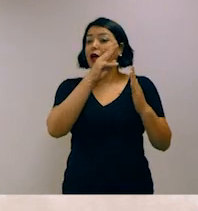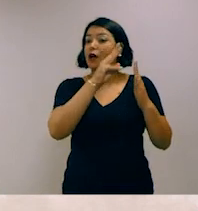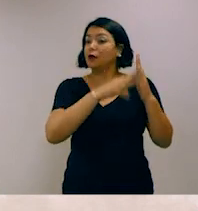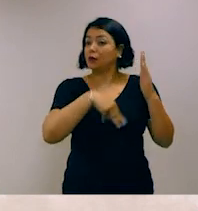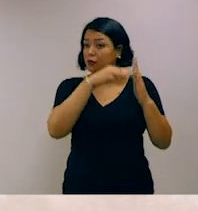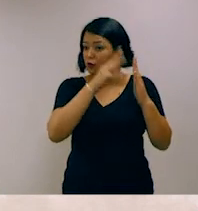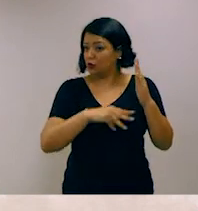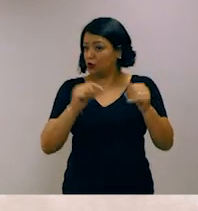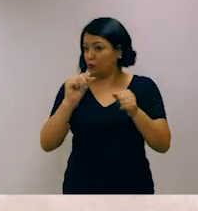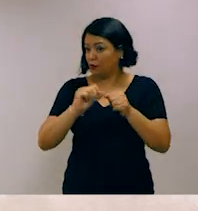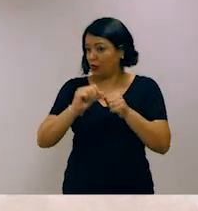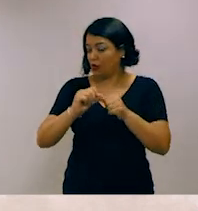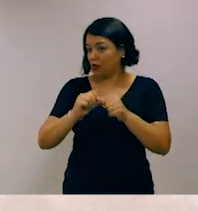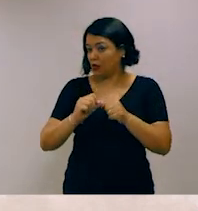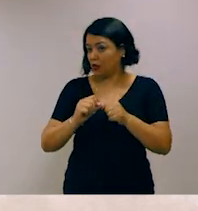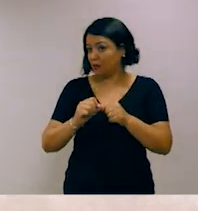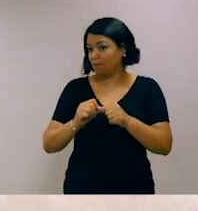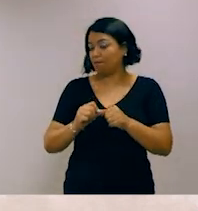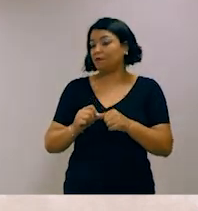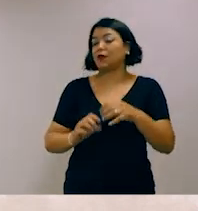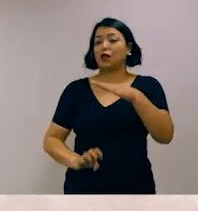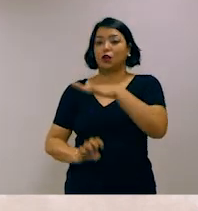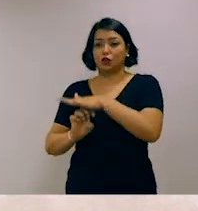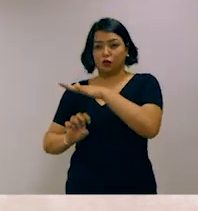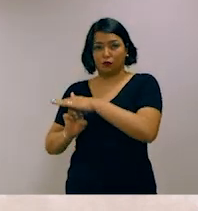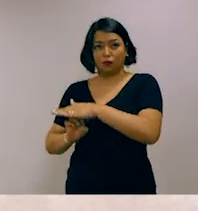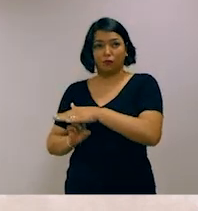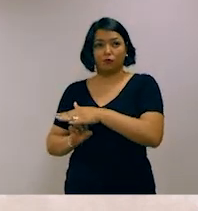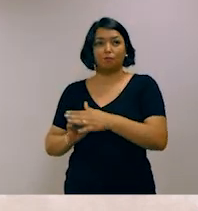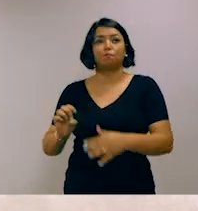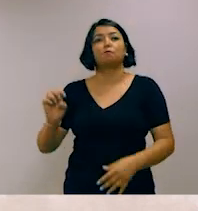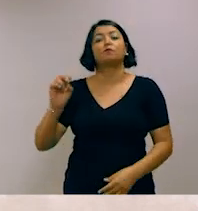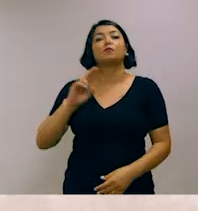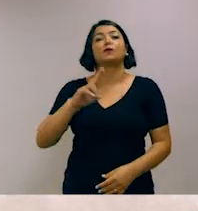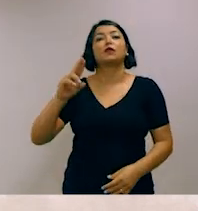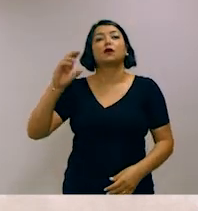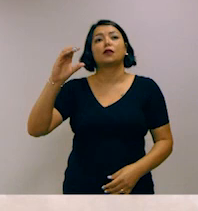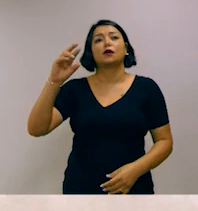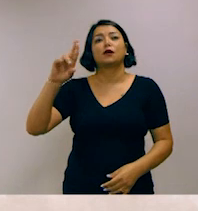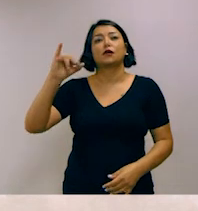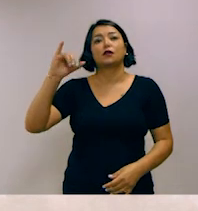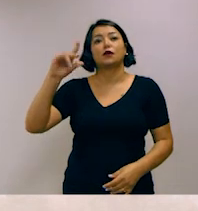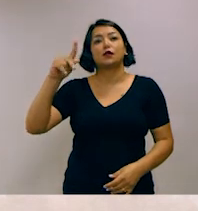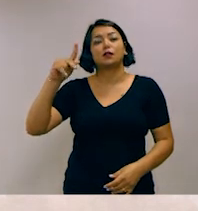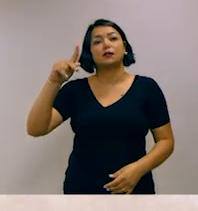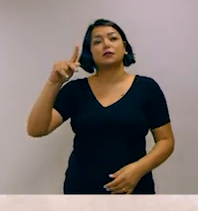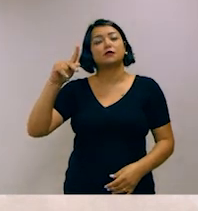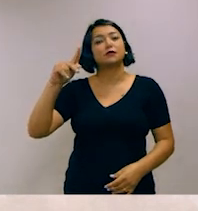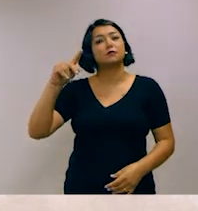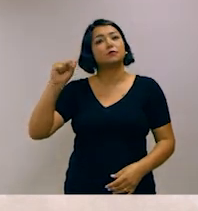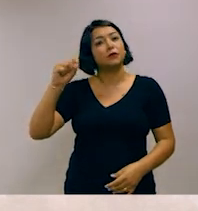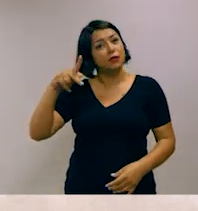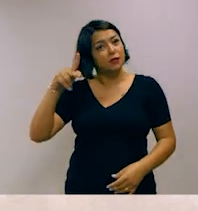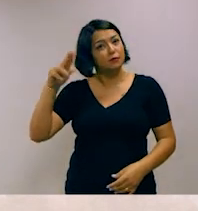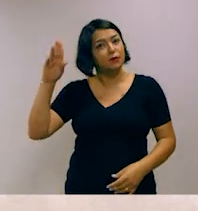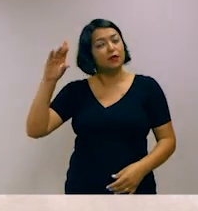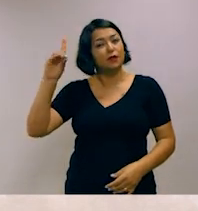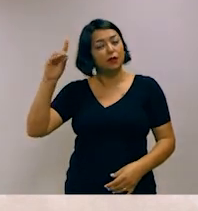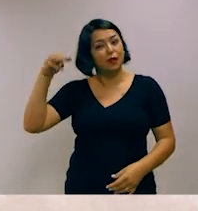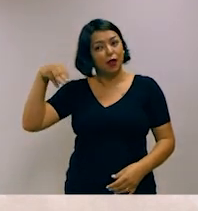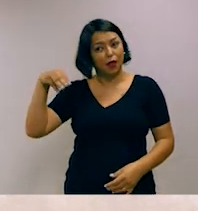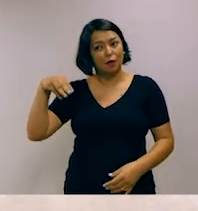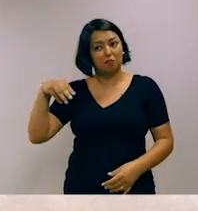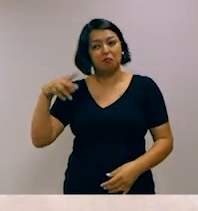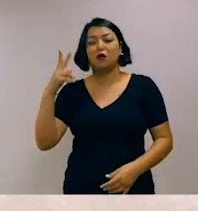So the methodology used is an industrial methodology, which is the CRISP-DM. It's a data